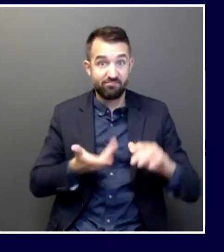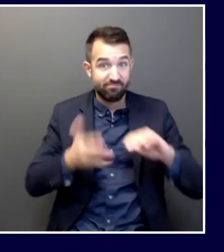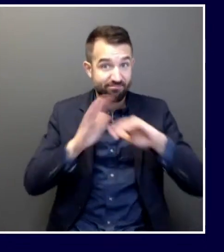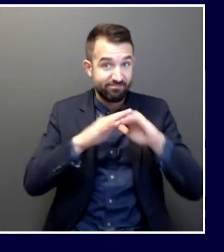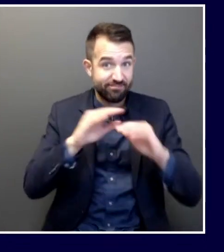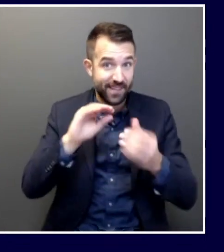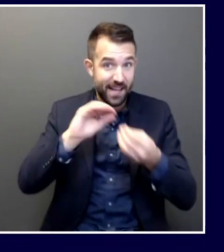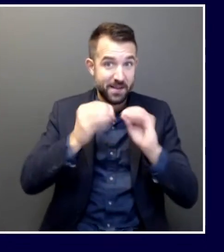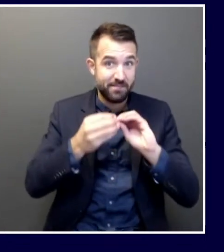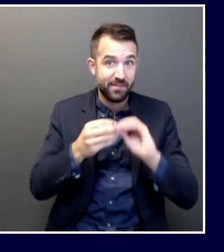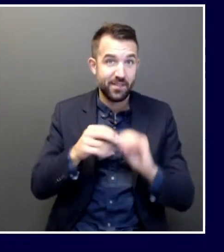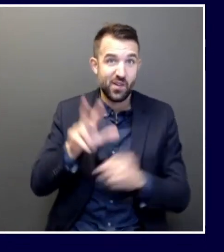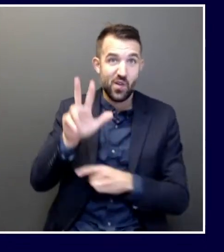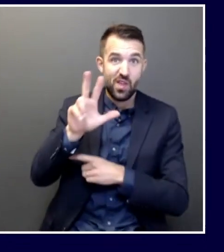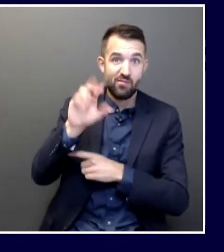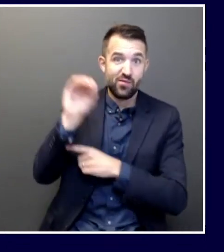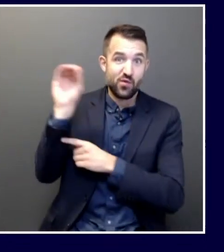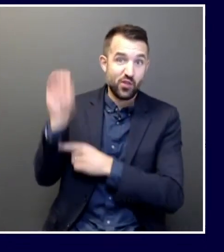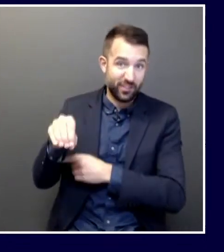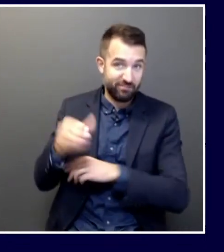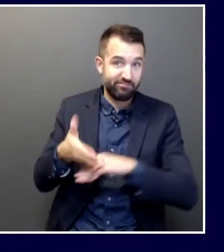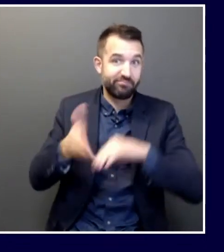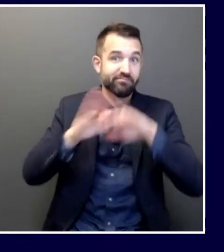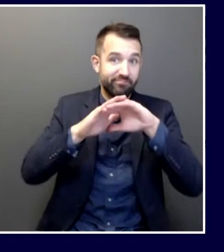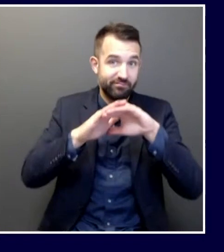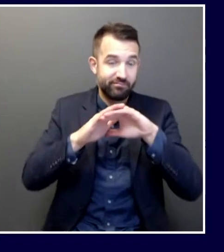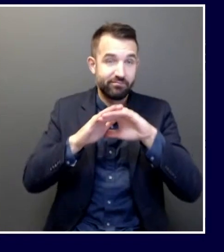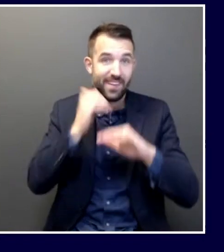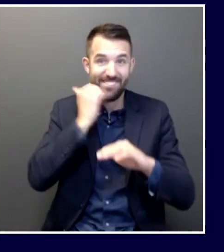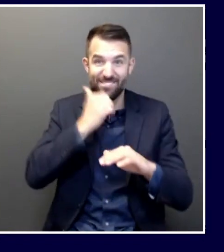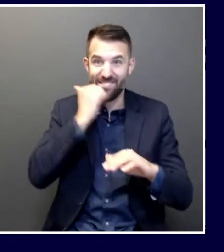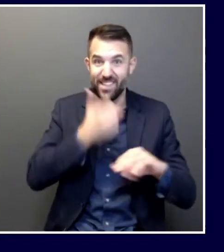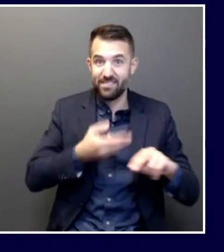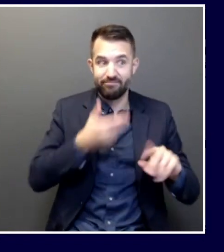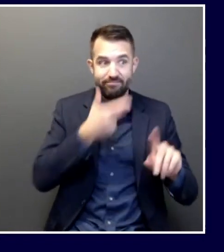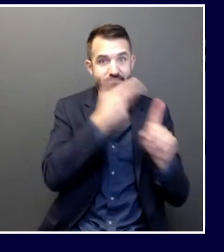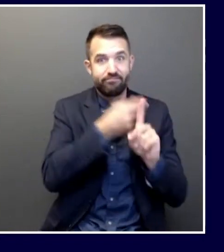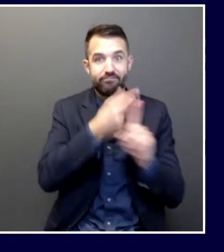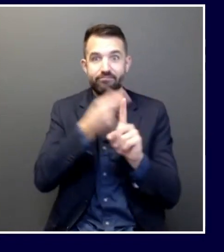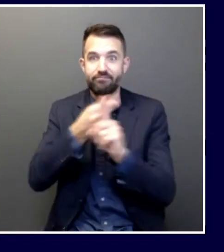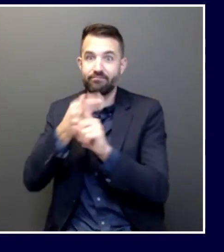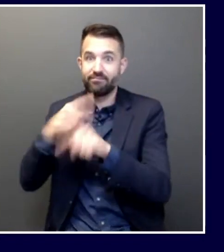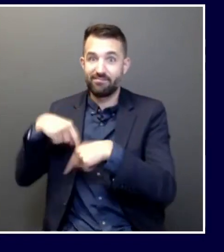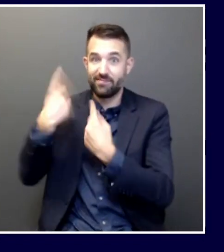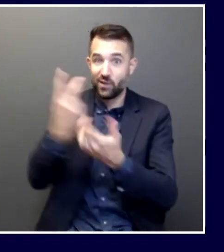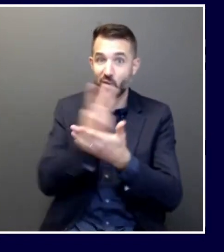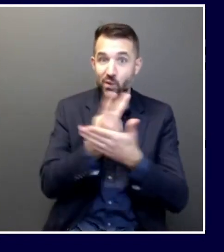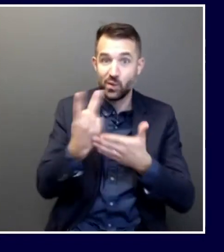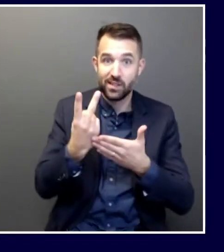30% increase in our daily vaccination rate over the past 2 weeks, and a